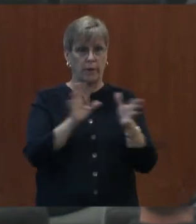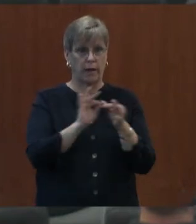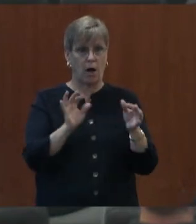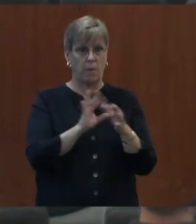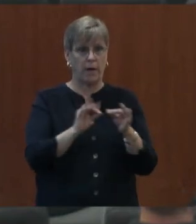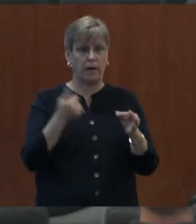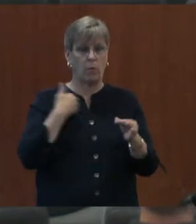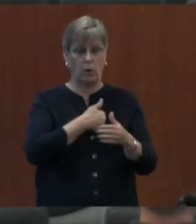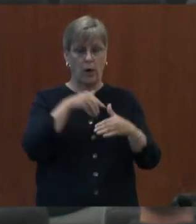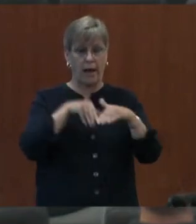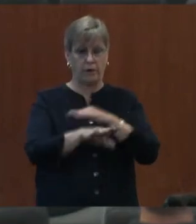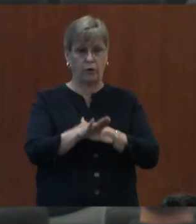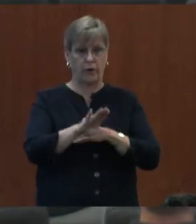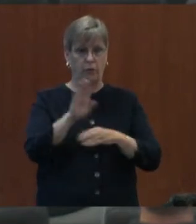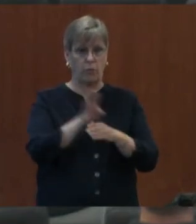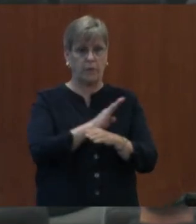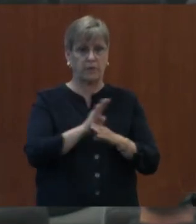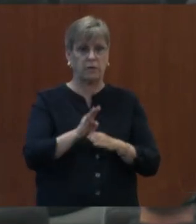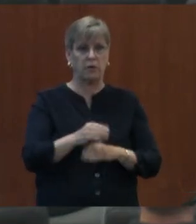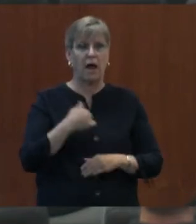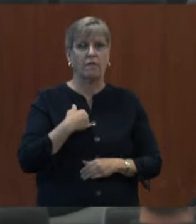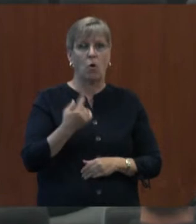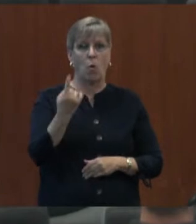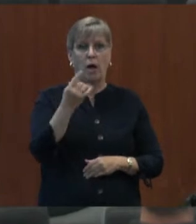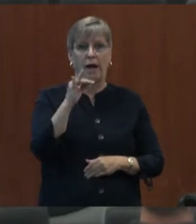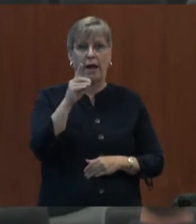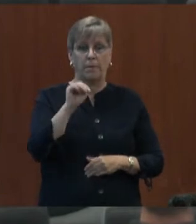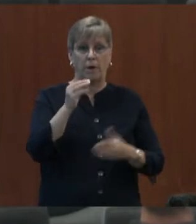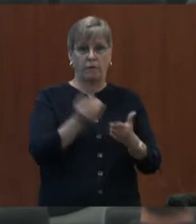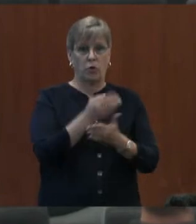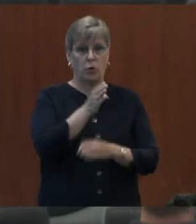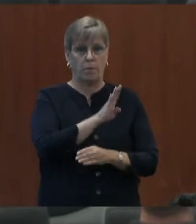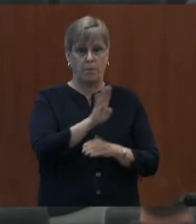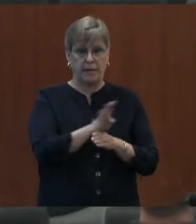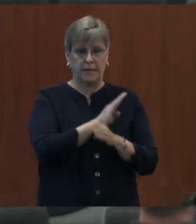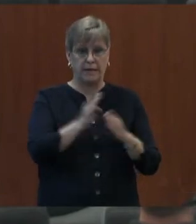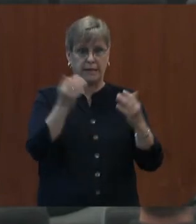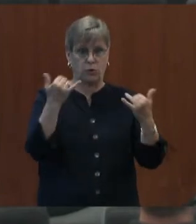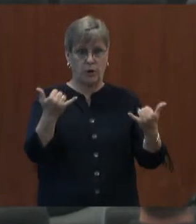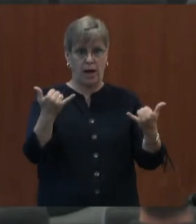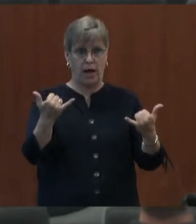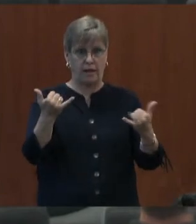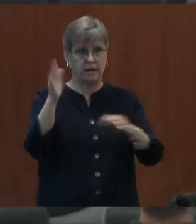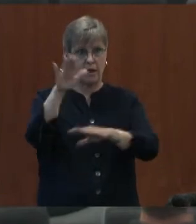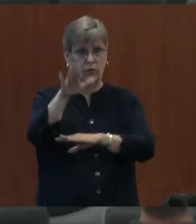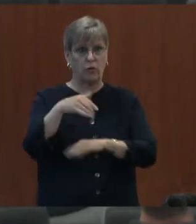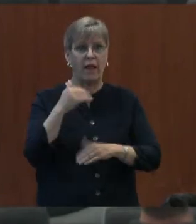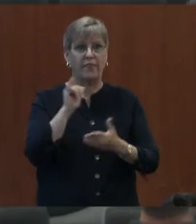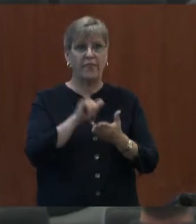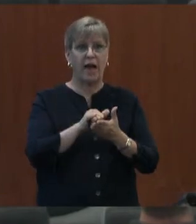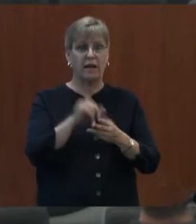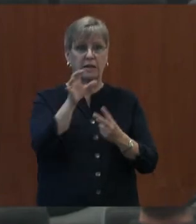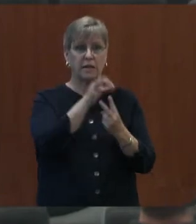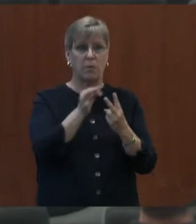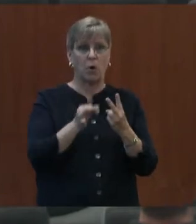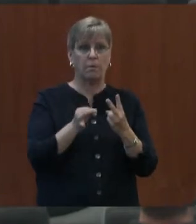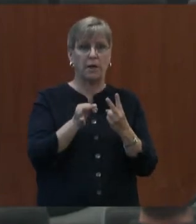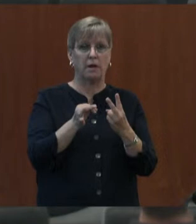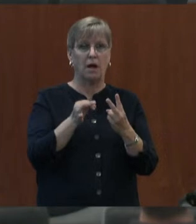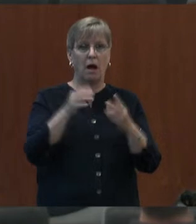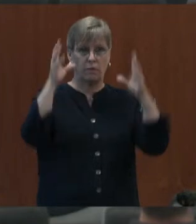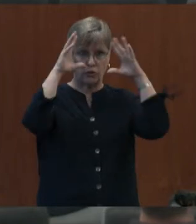into new business. We have one item of new business this afternoon, and that is the appointment of